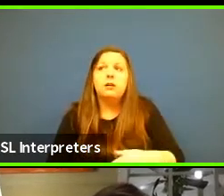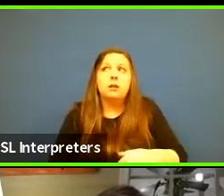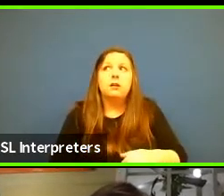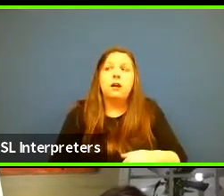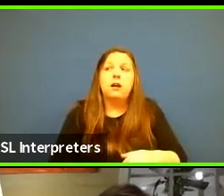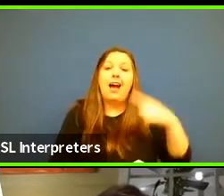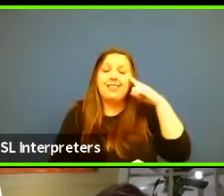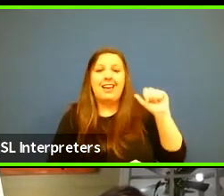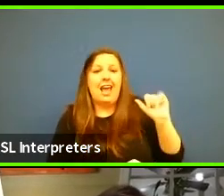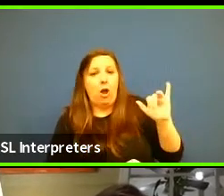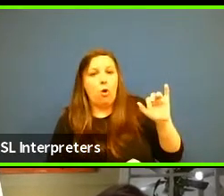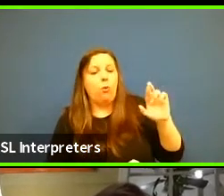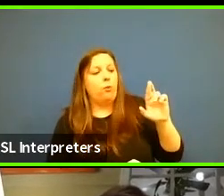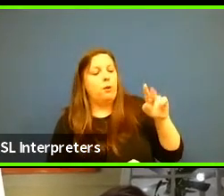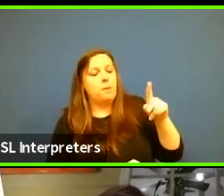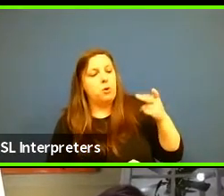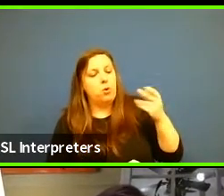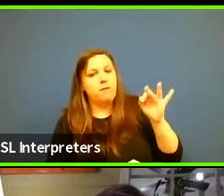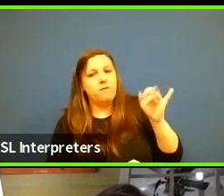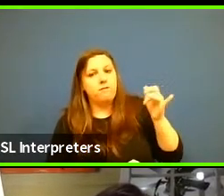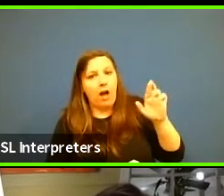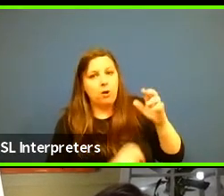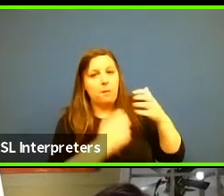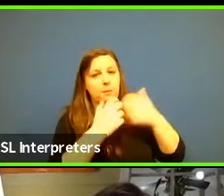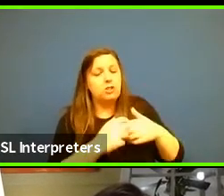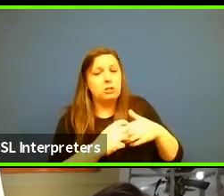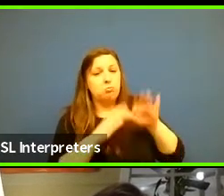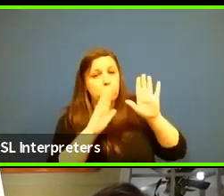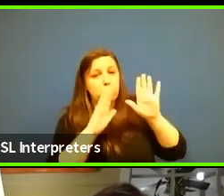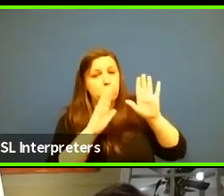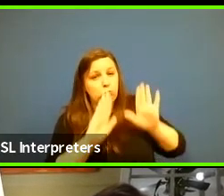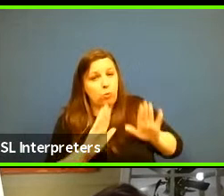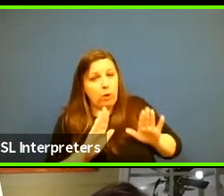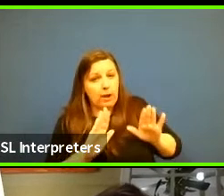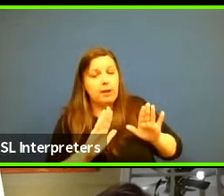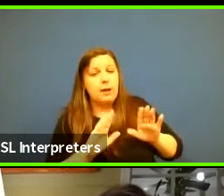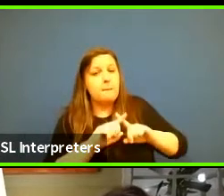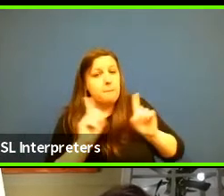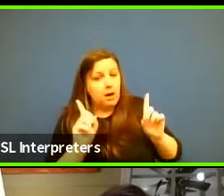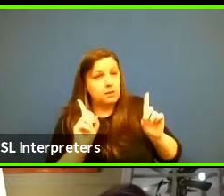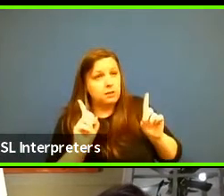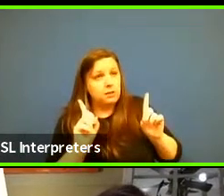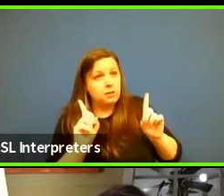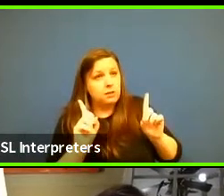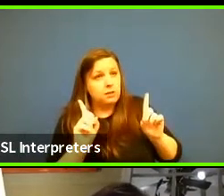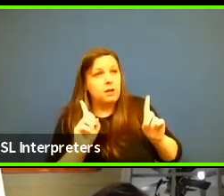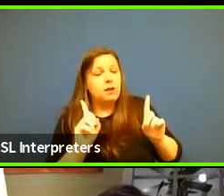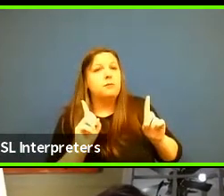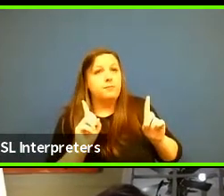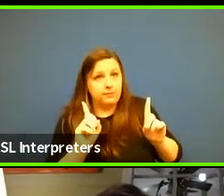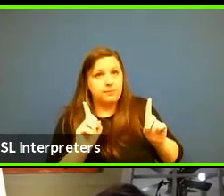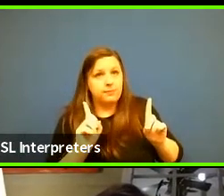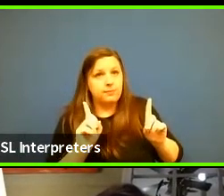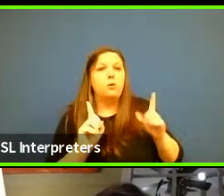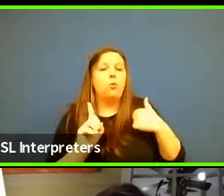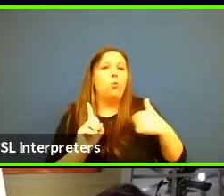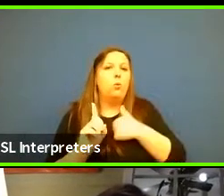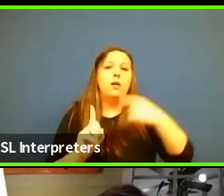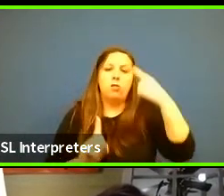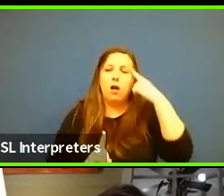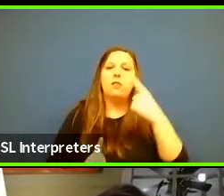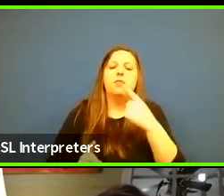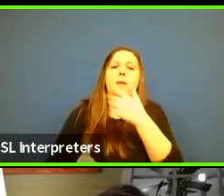purifiers are great, but like I said, I think we went with the dividers, and we think, that was the best choice for us to go at that time.